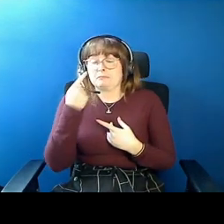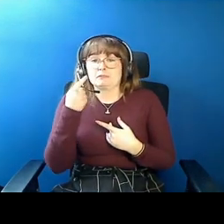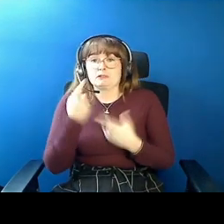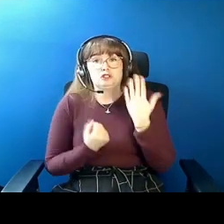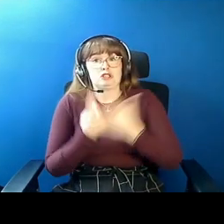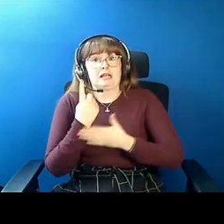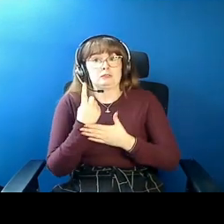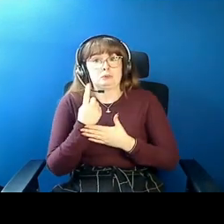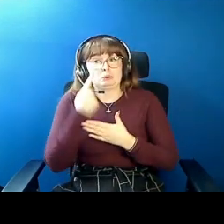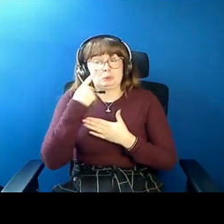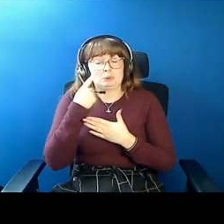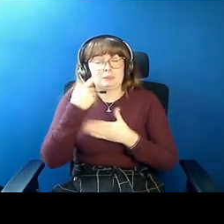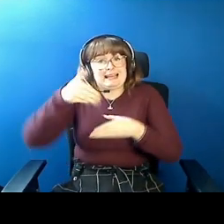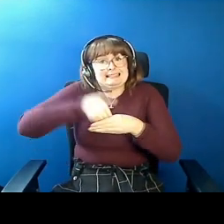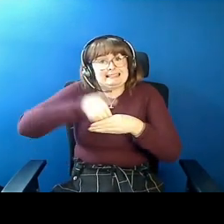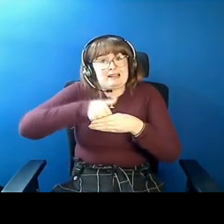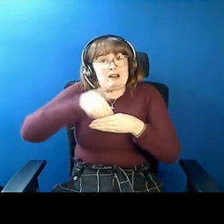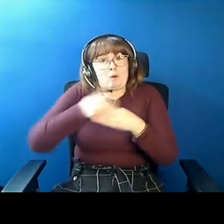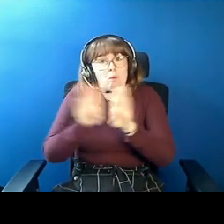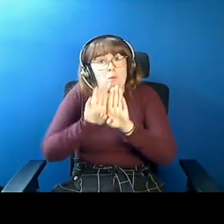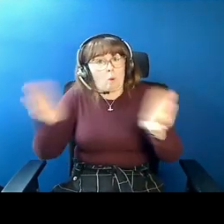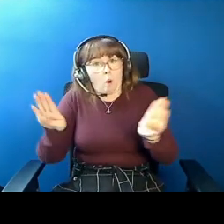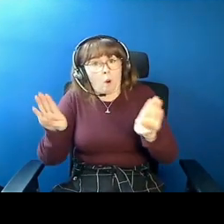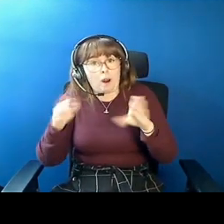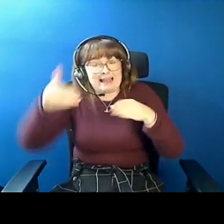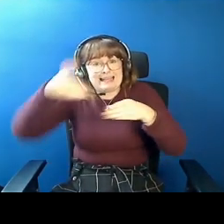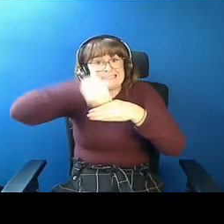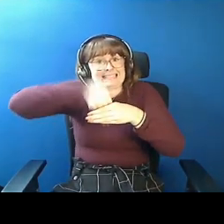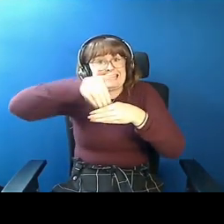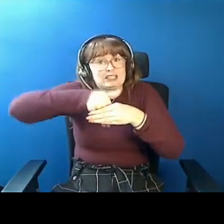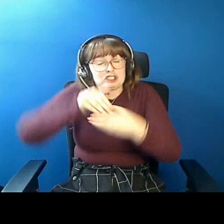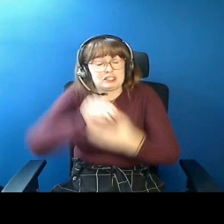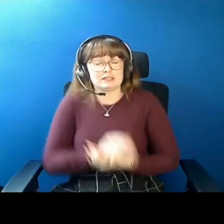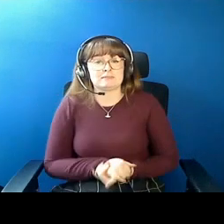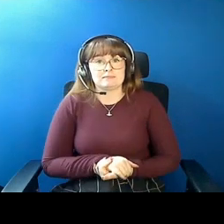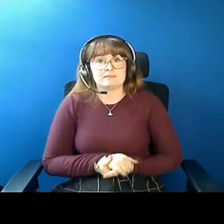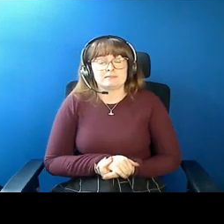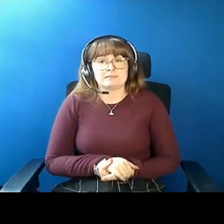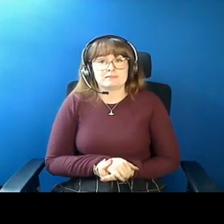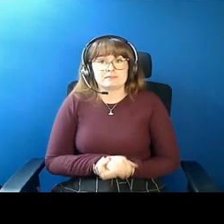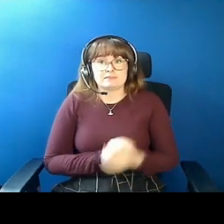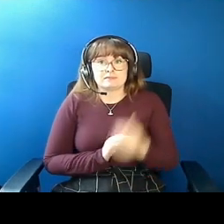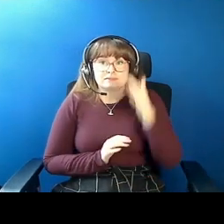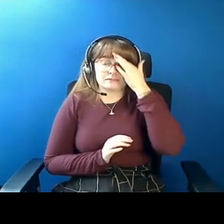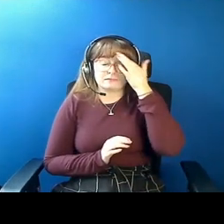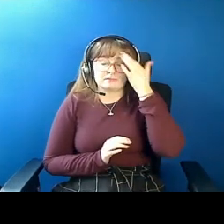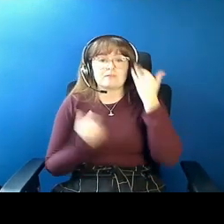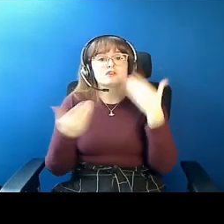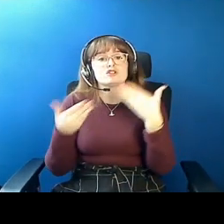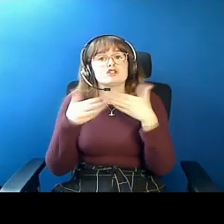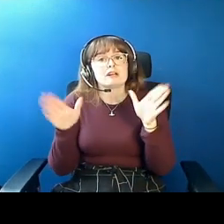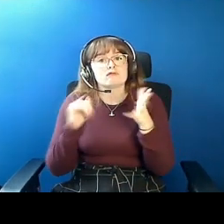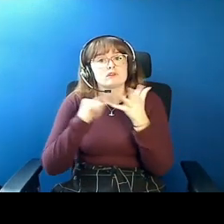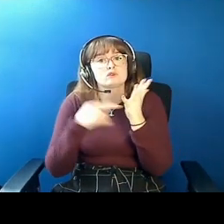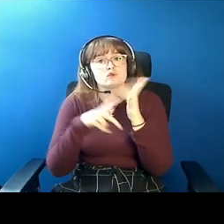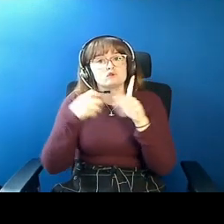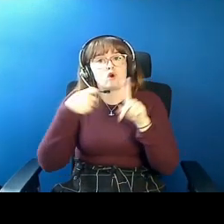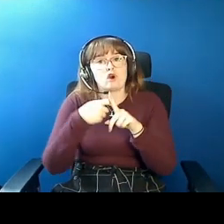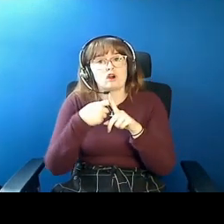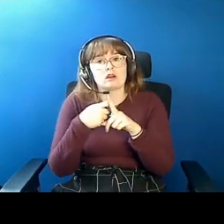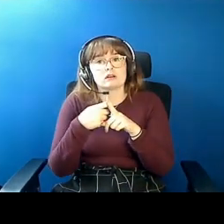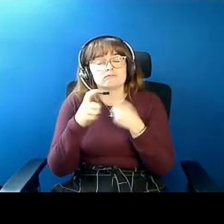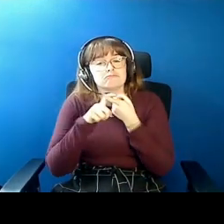do internal wall insulation on these properties while the bathrooms are out. There's the general stock condition. If you've got a gable end